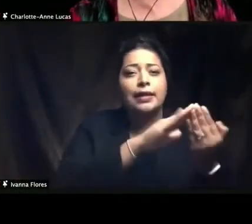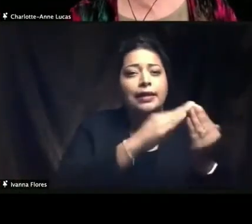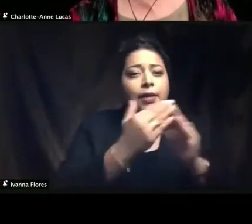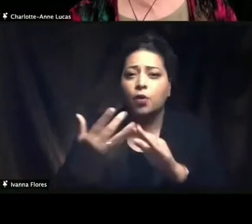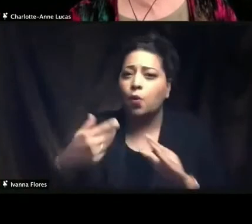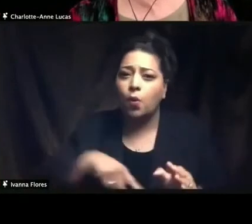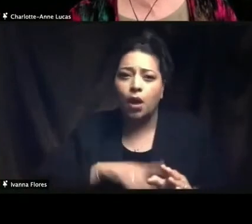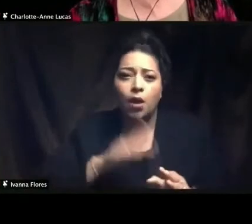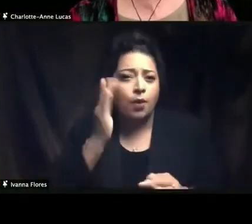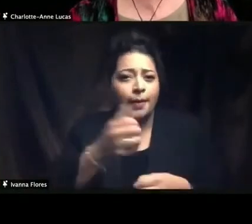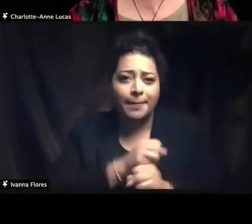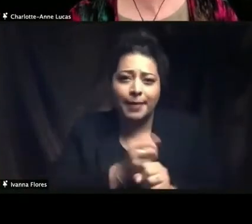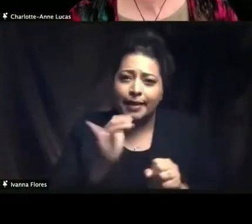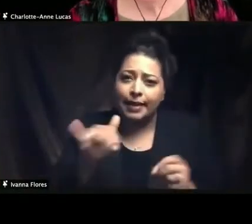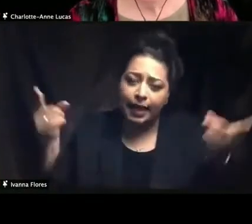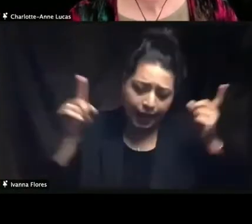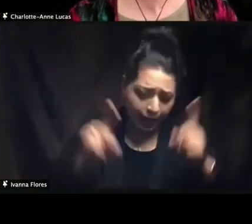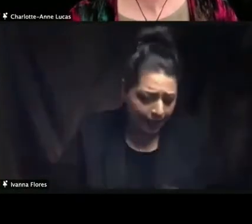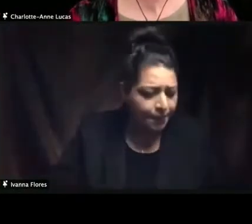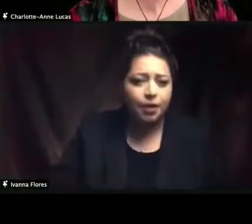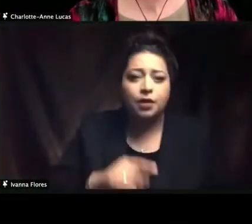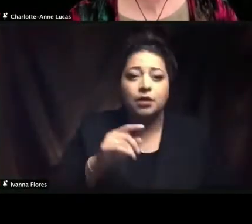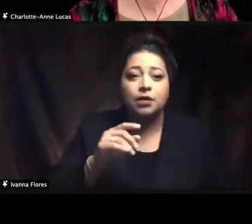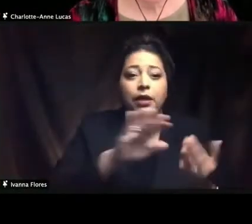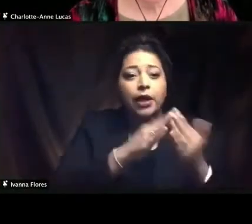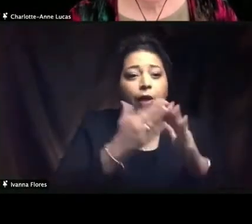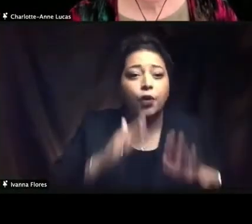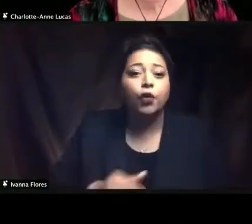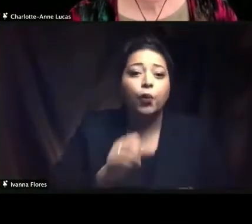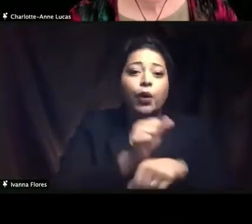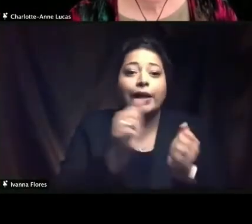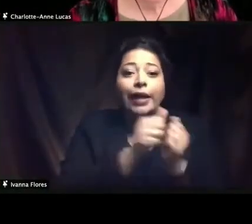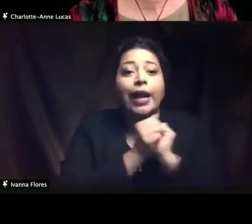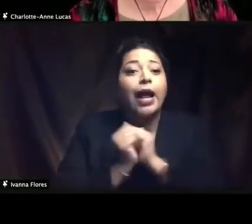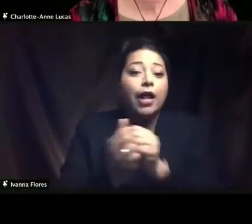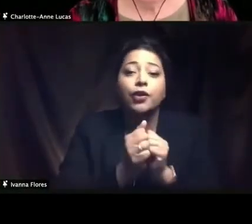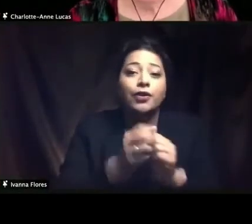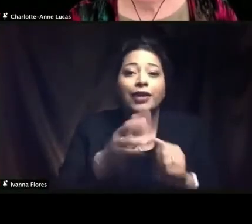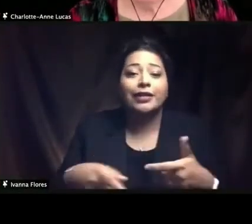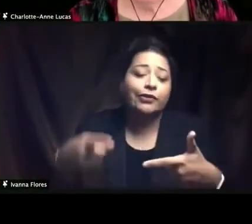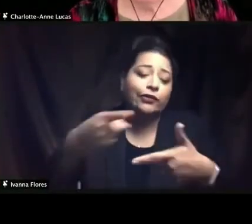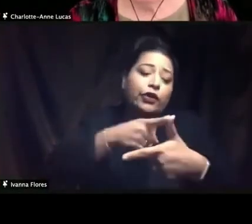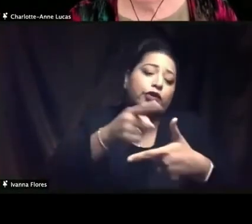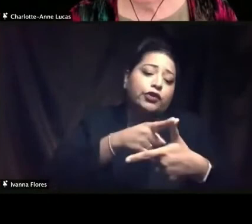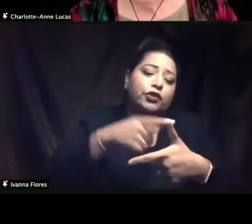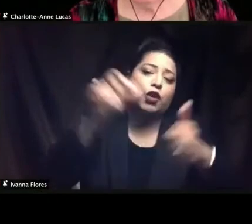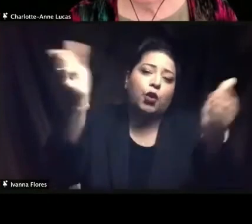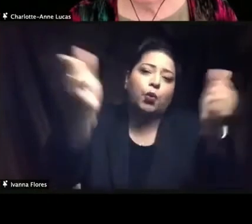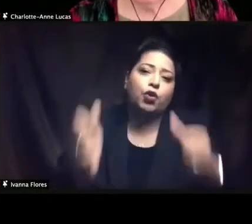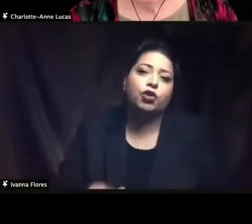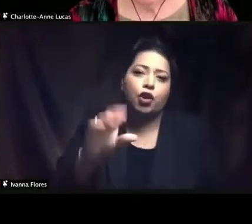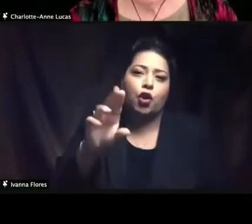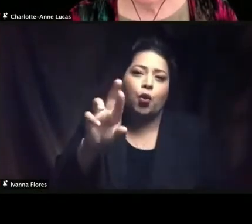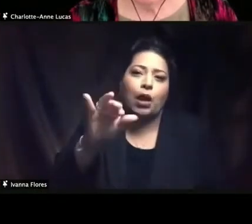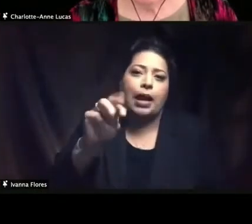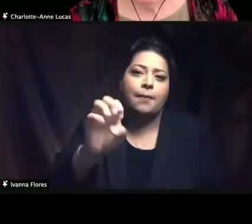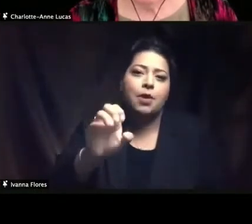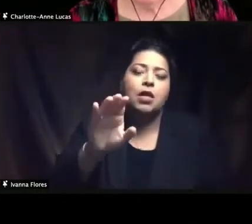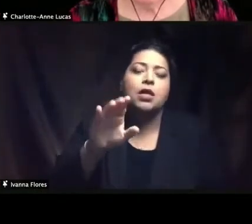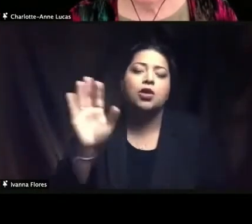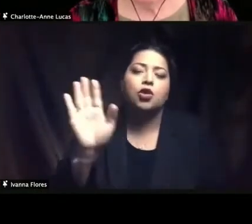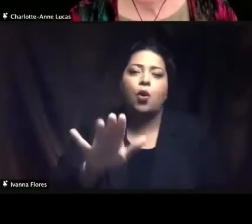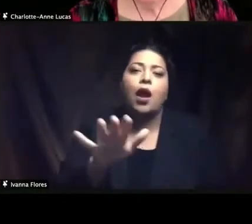to create those stronger neighborhoods by neighbors working together, which is the first step in reducing crime in your neighborhood.